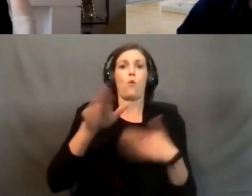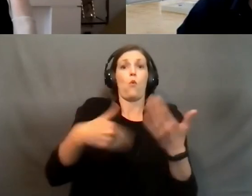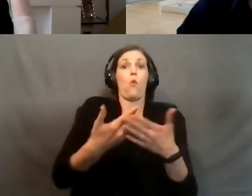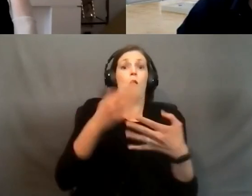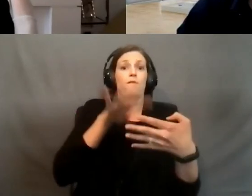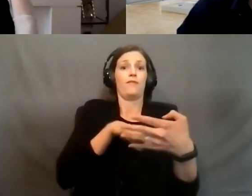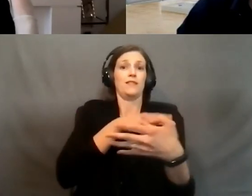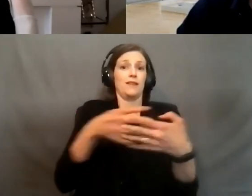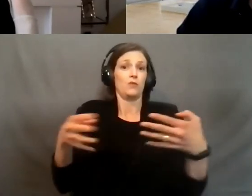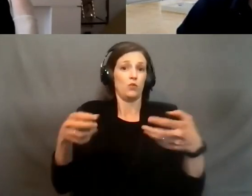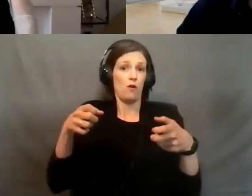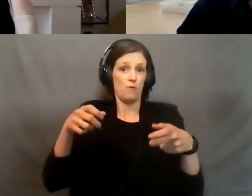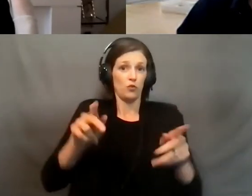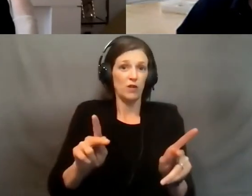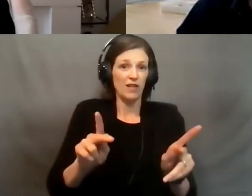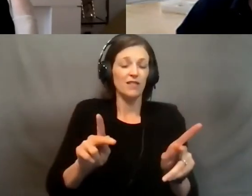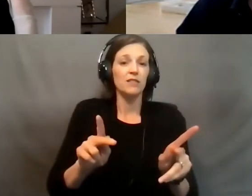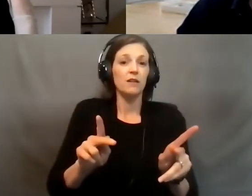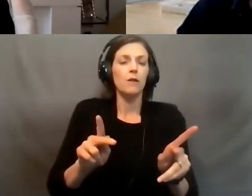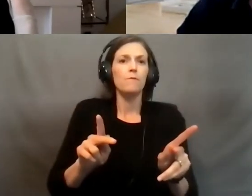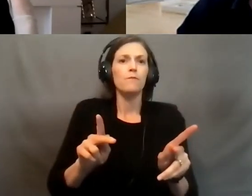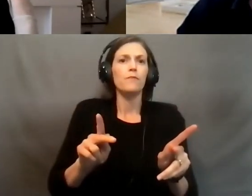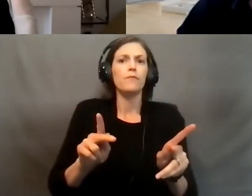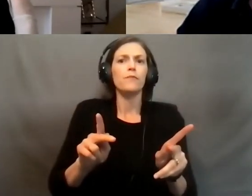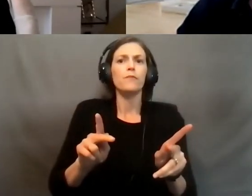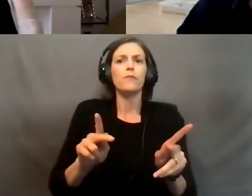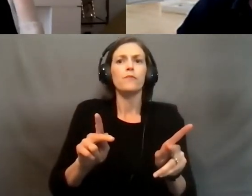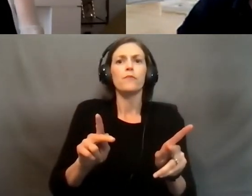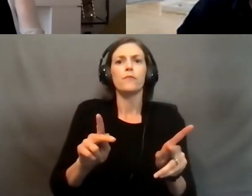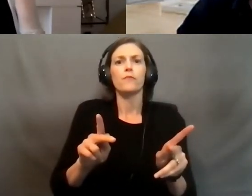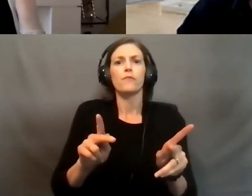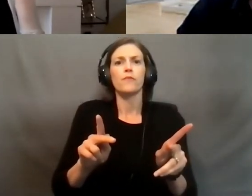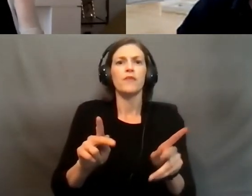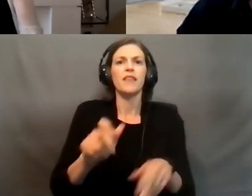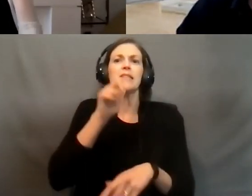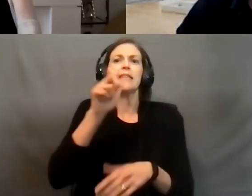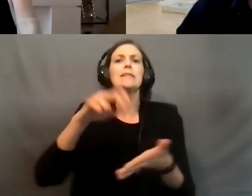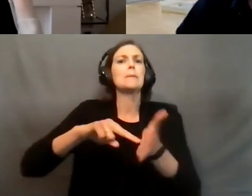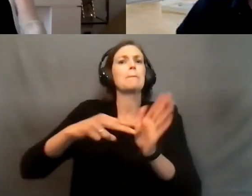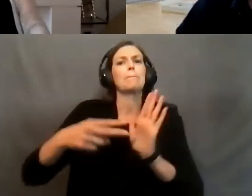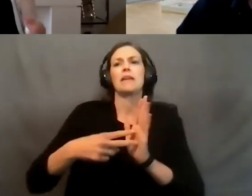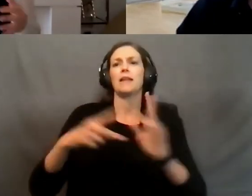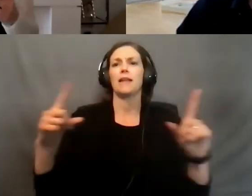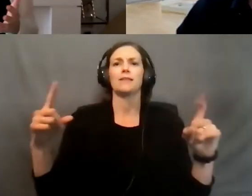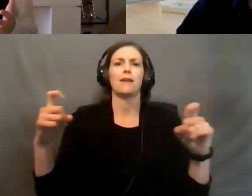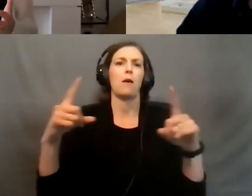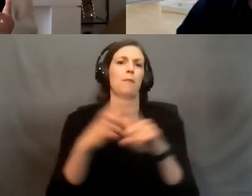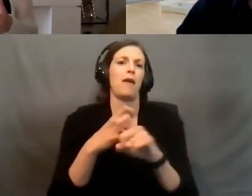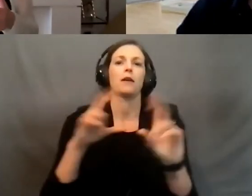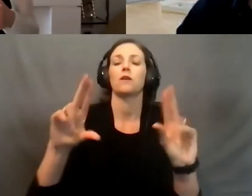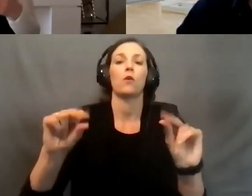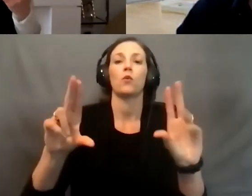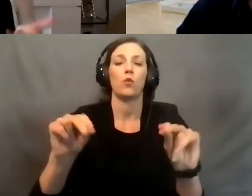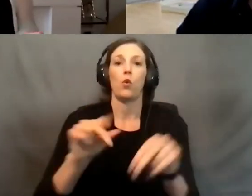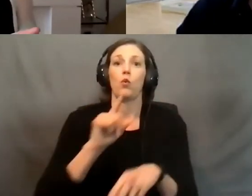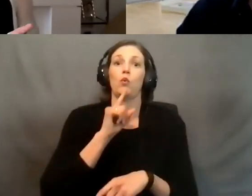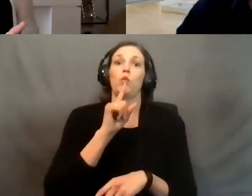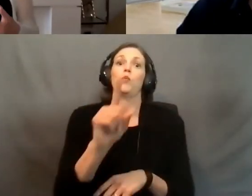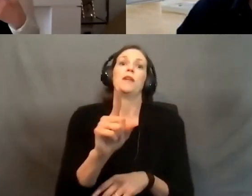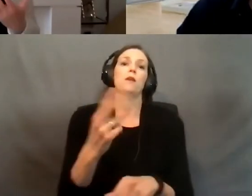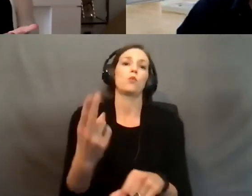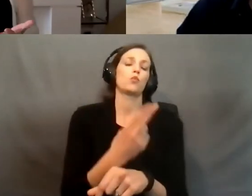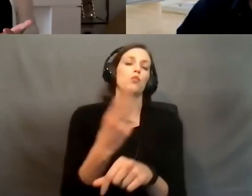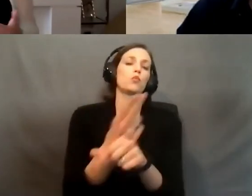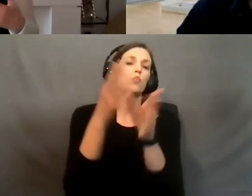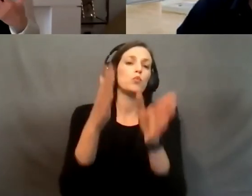posted are in no way to signal the complexity of what we are doing. It is actually quite user friendly,